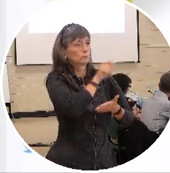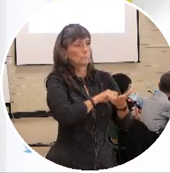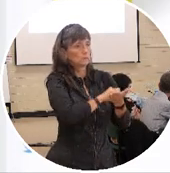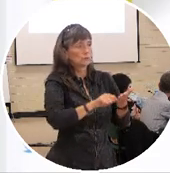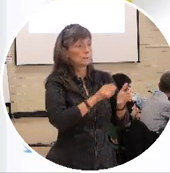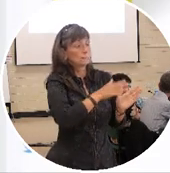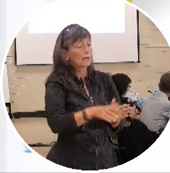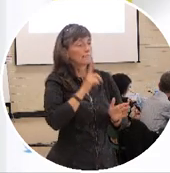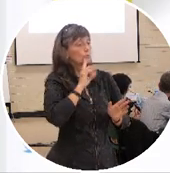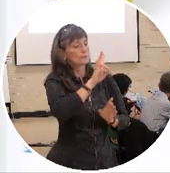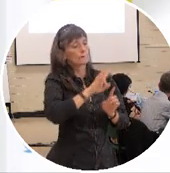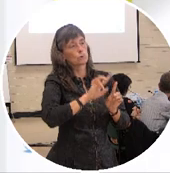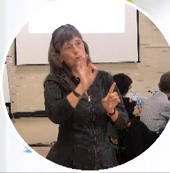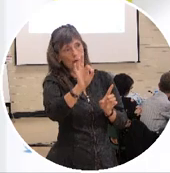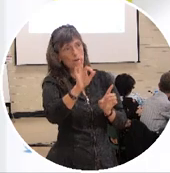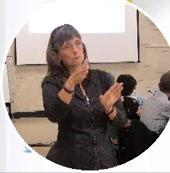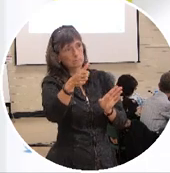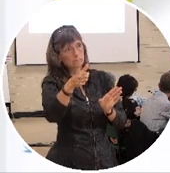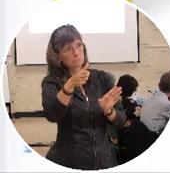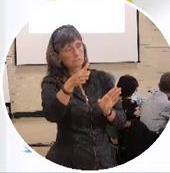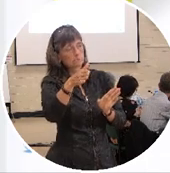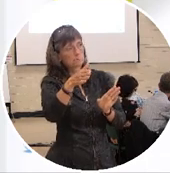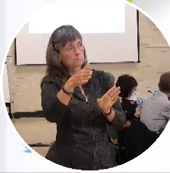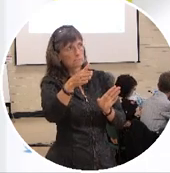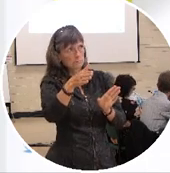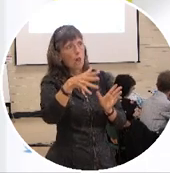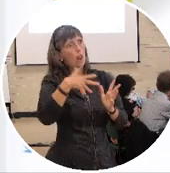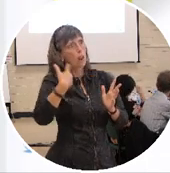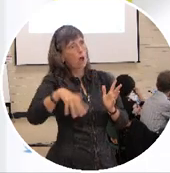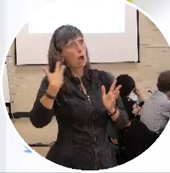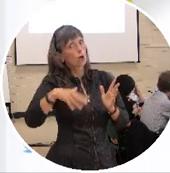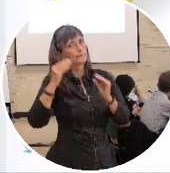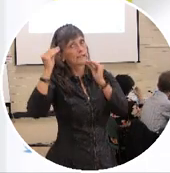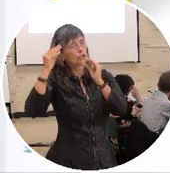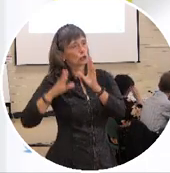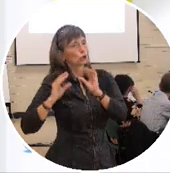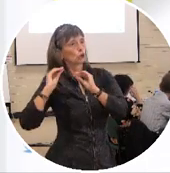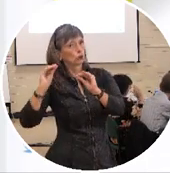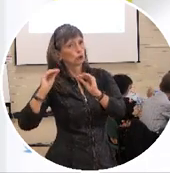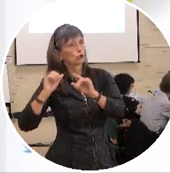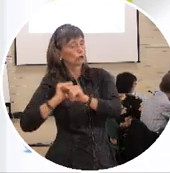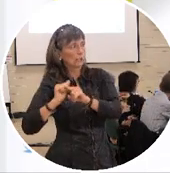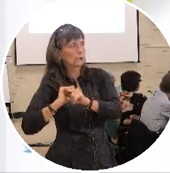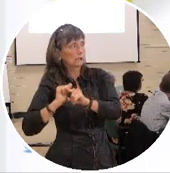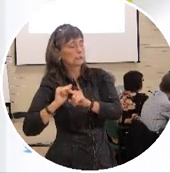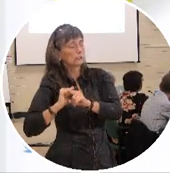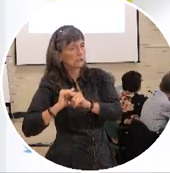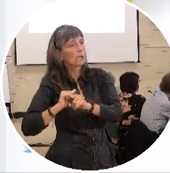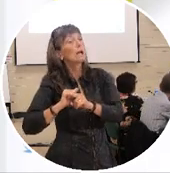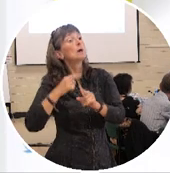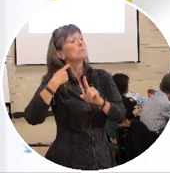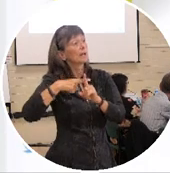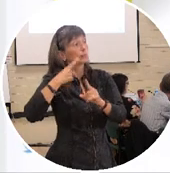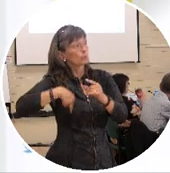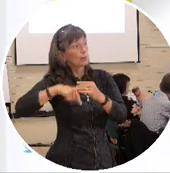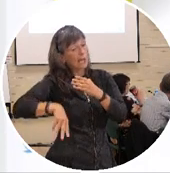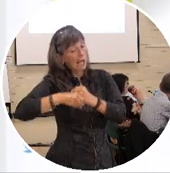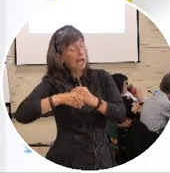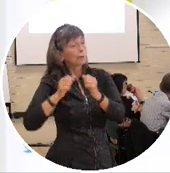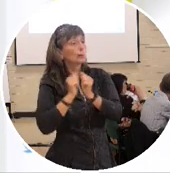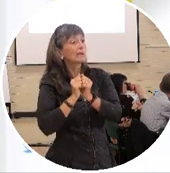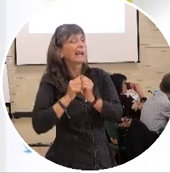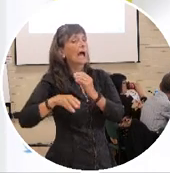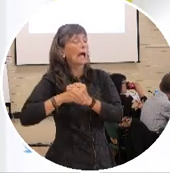grades 7 to 9. Quite a bit of professional learning, a lot of it augmented, of course, by our